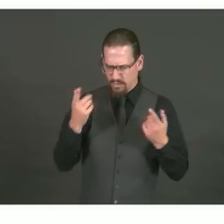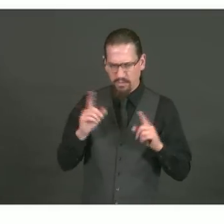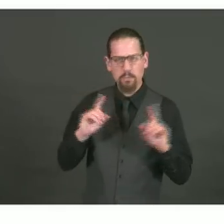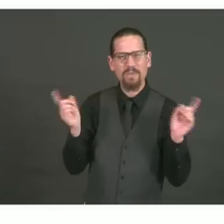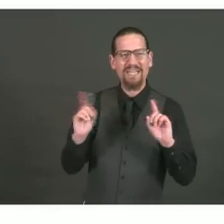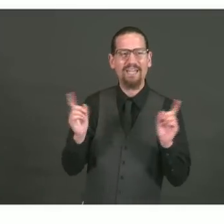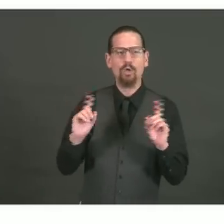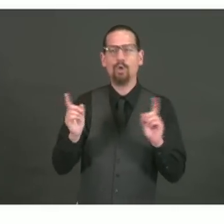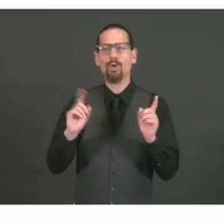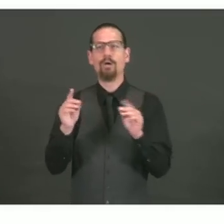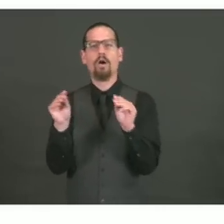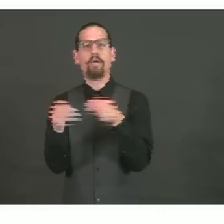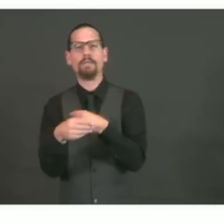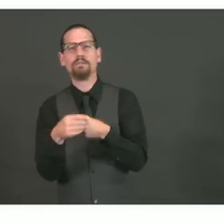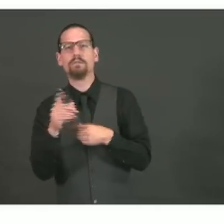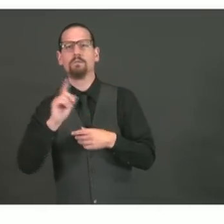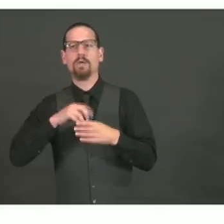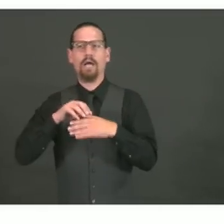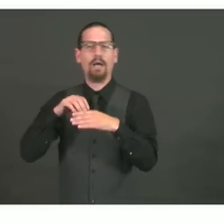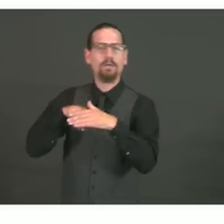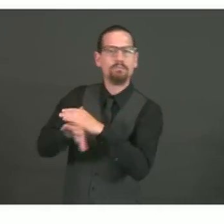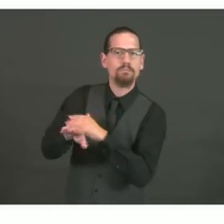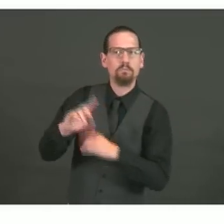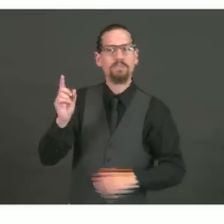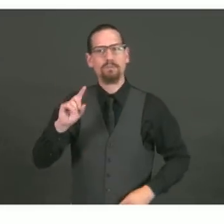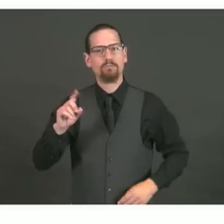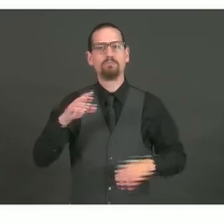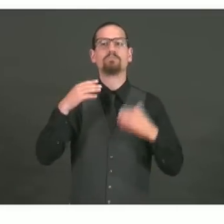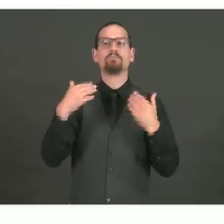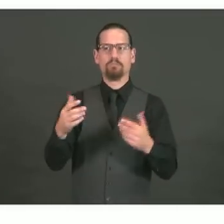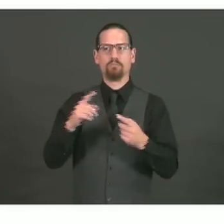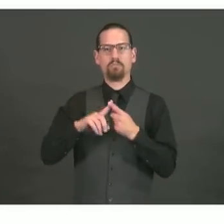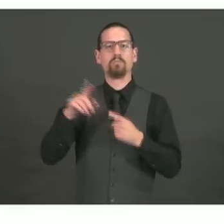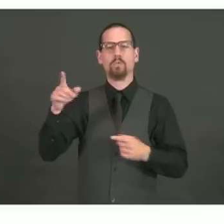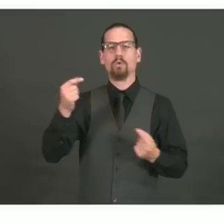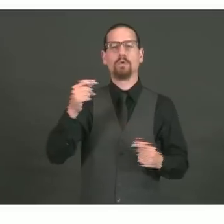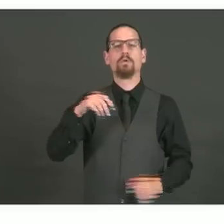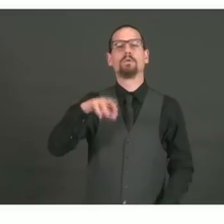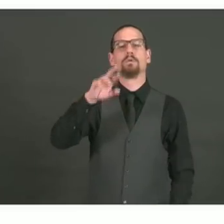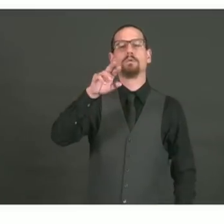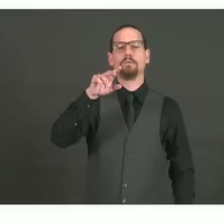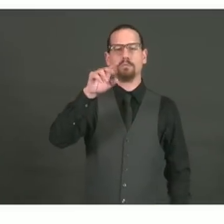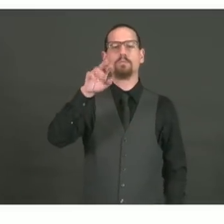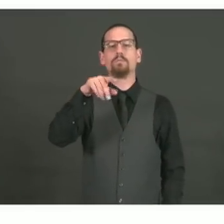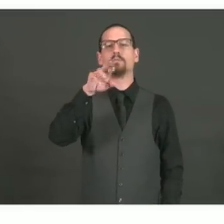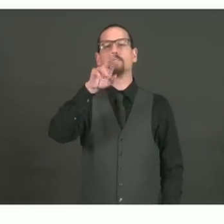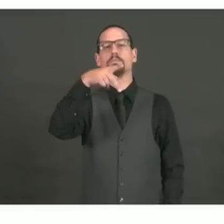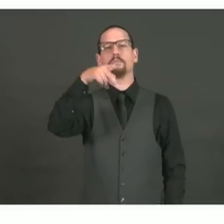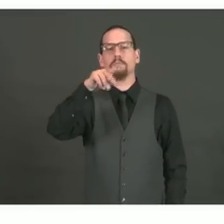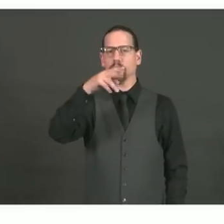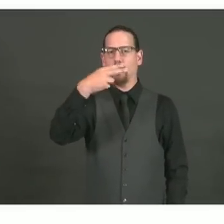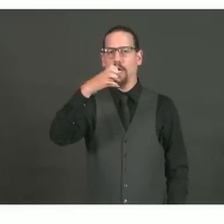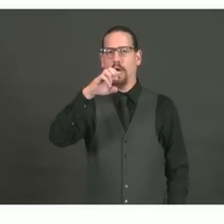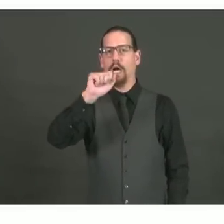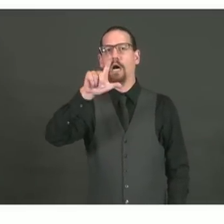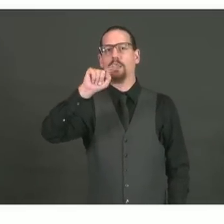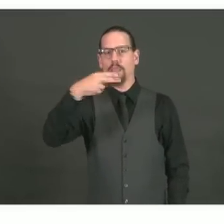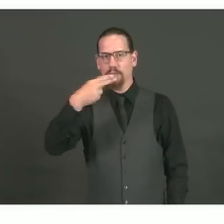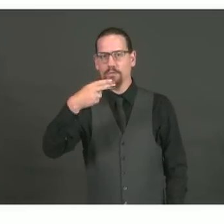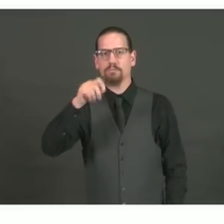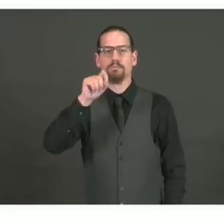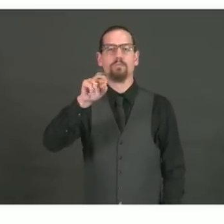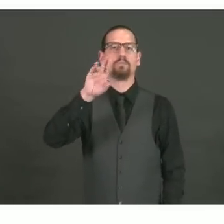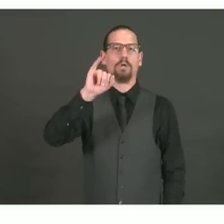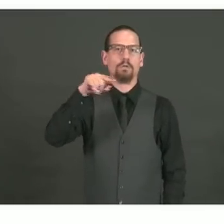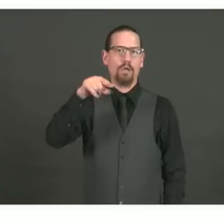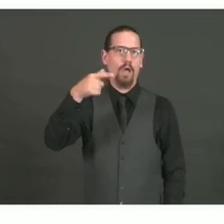you can go to health.ri.gov, and there's a whole list of free community health clinics. So that's if you feel